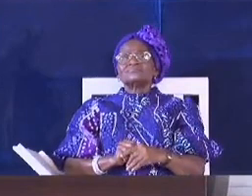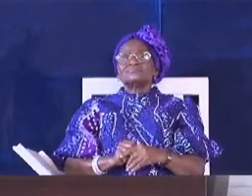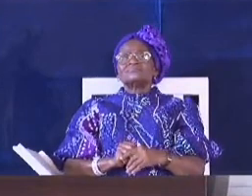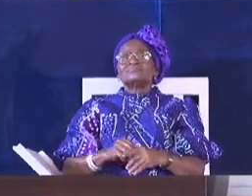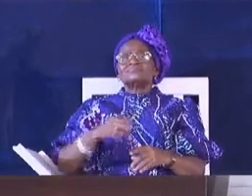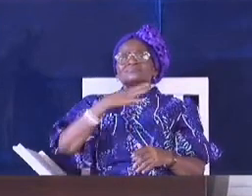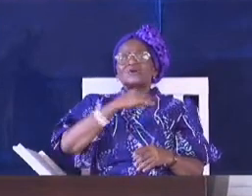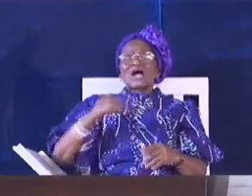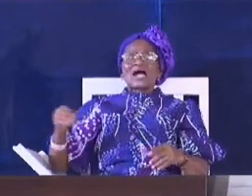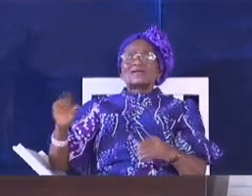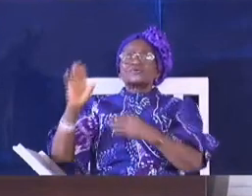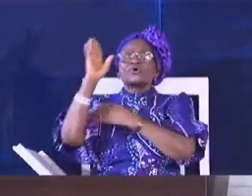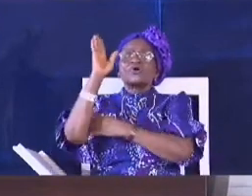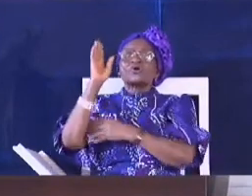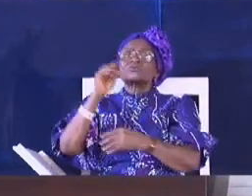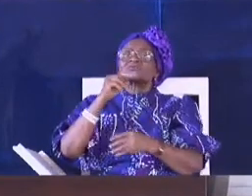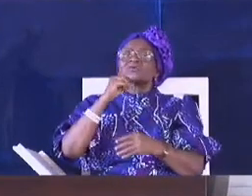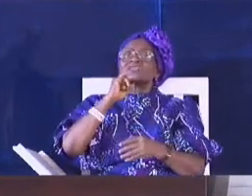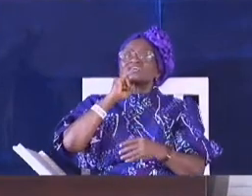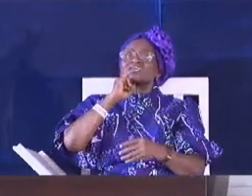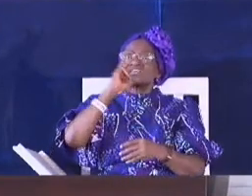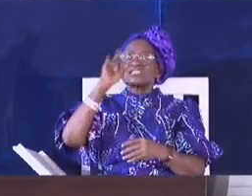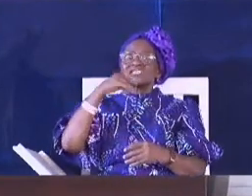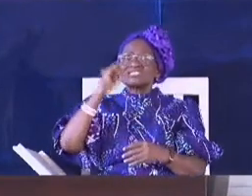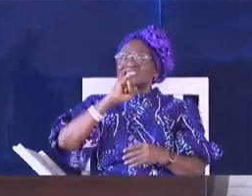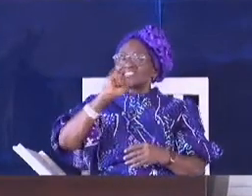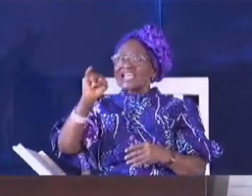And God is saying, in essence,